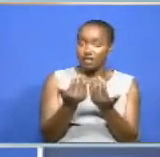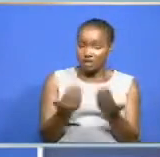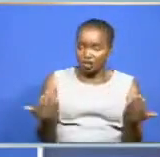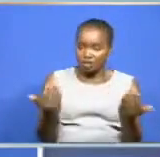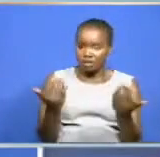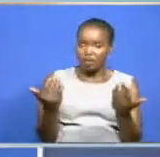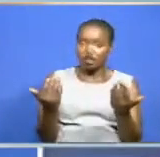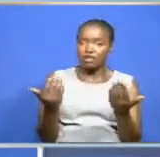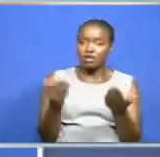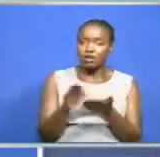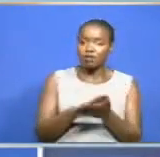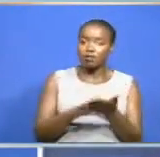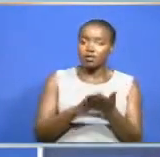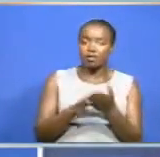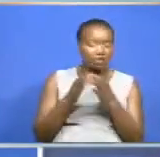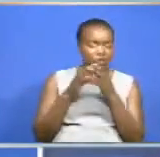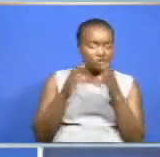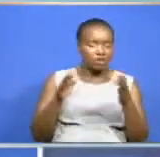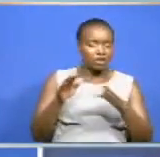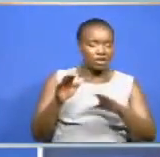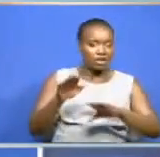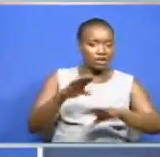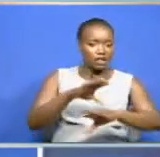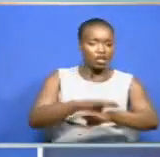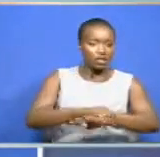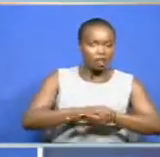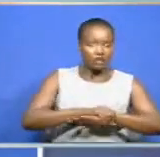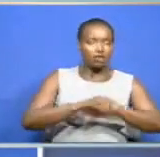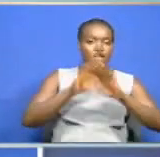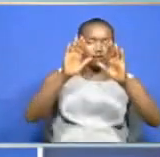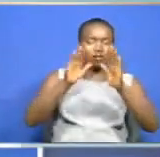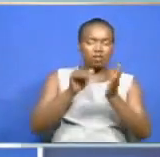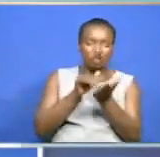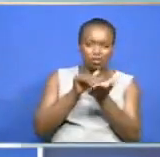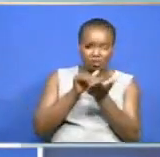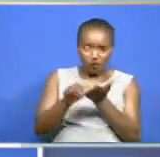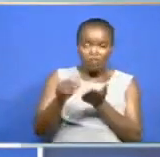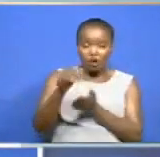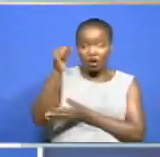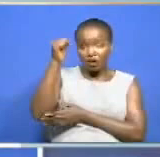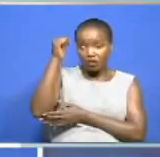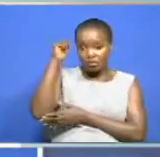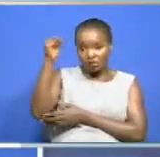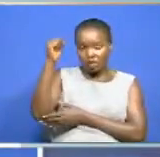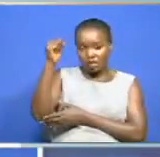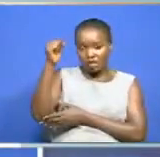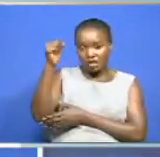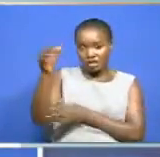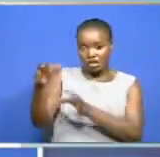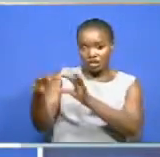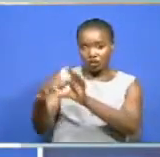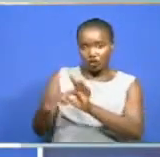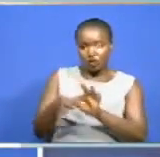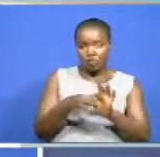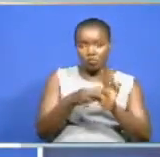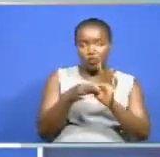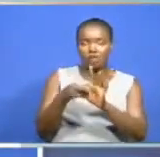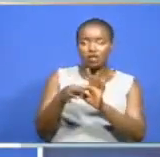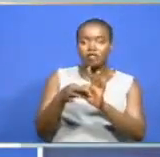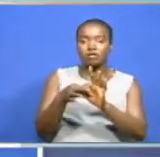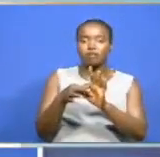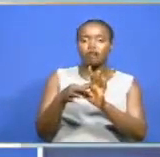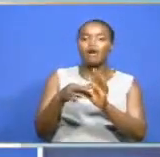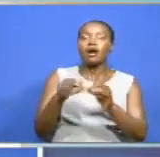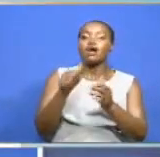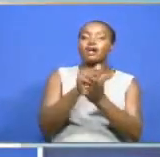All we need to do is to tap it. And most importantly, to remove any politics in the cooperatives movement, because it's for the mwananchi. Let